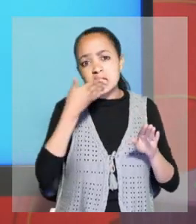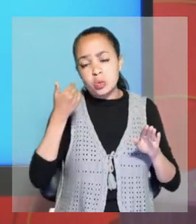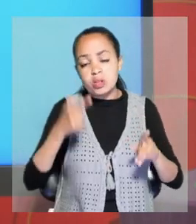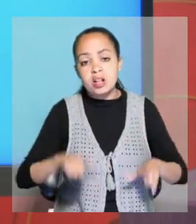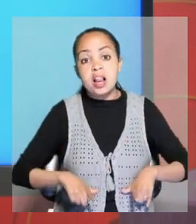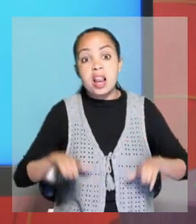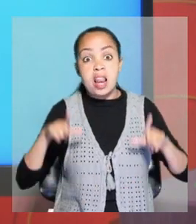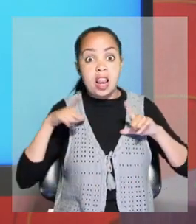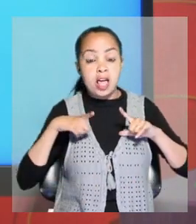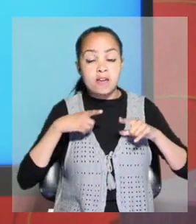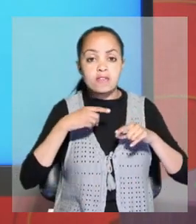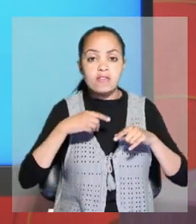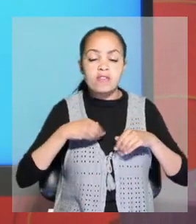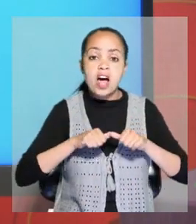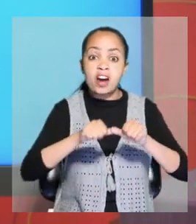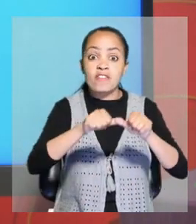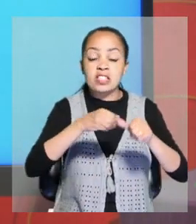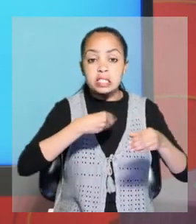light harvesting activity.